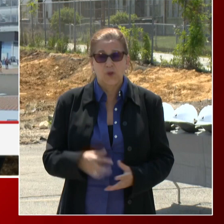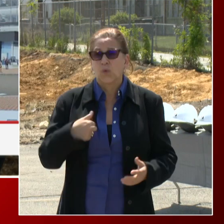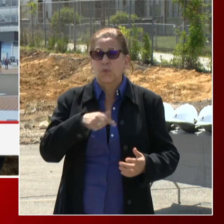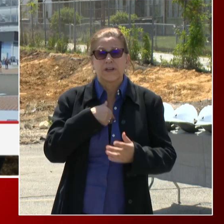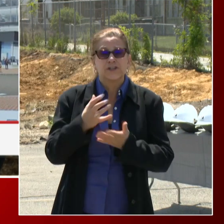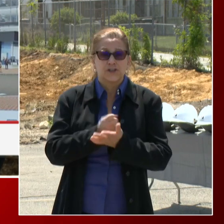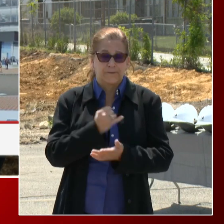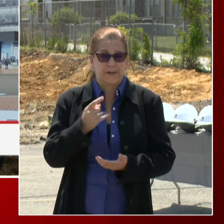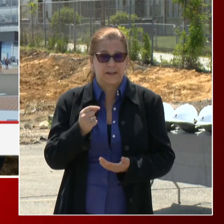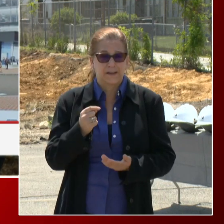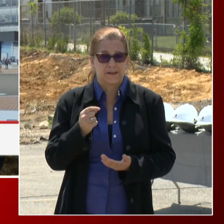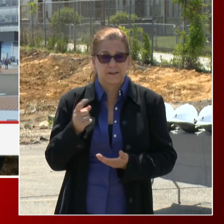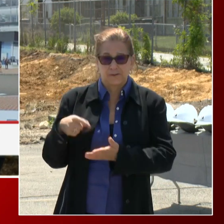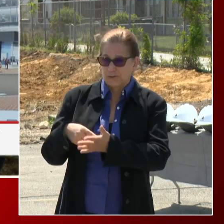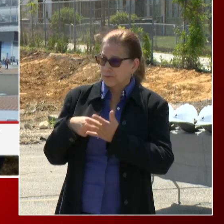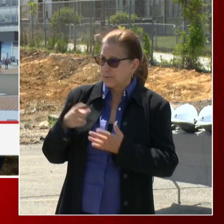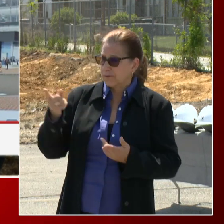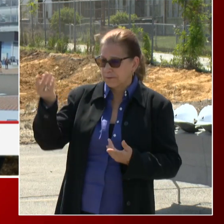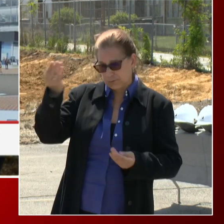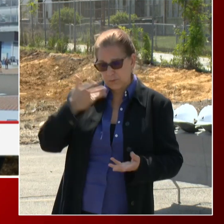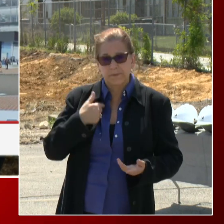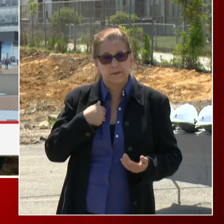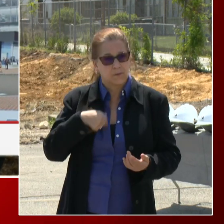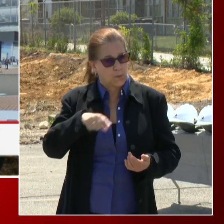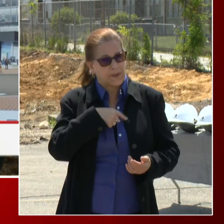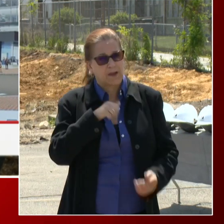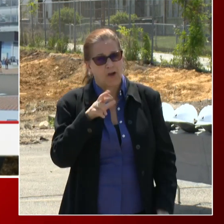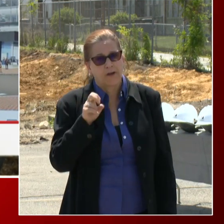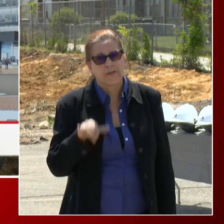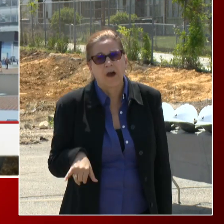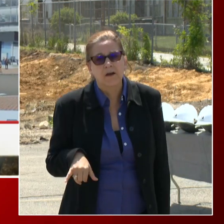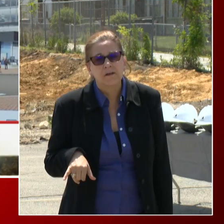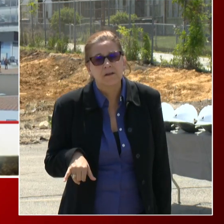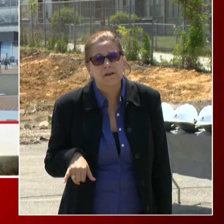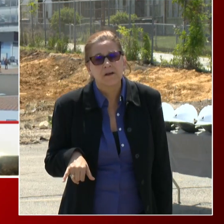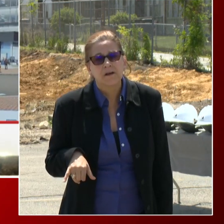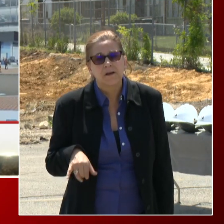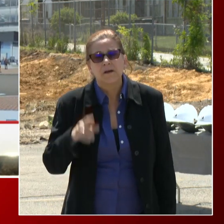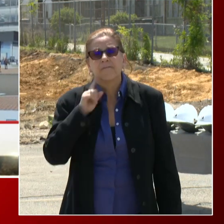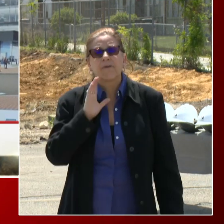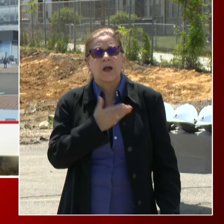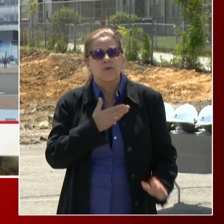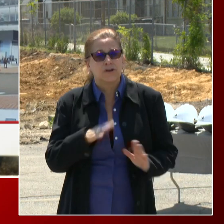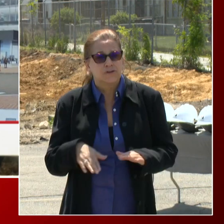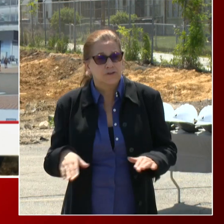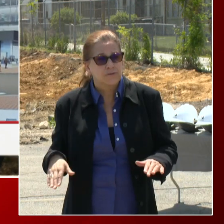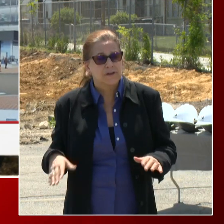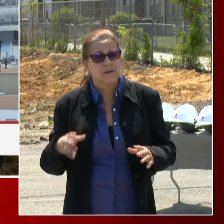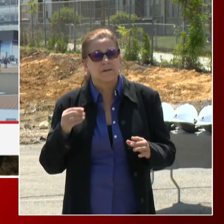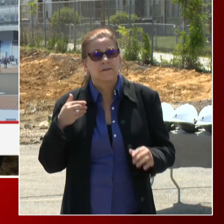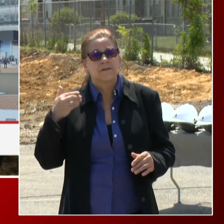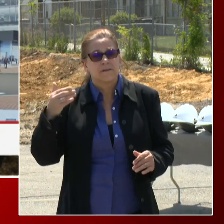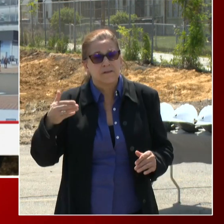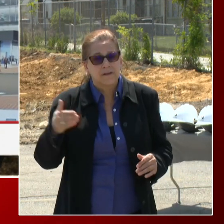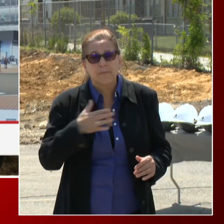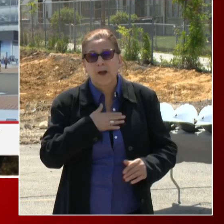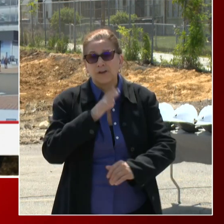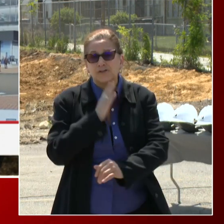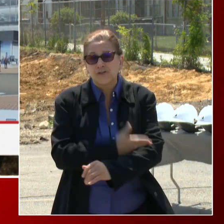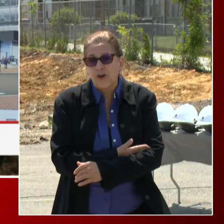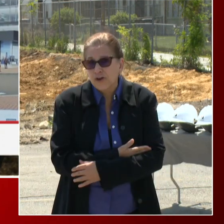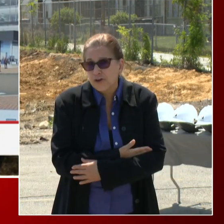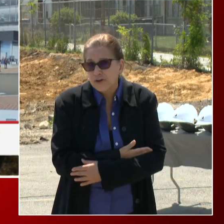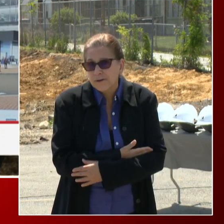personify it and we are it. So for our children, in particular my daughter, I